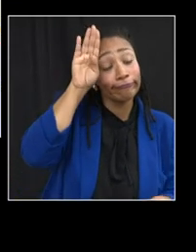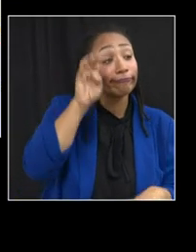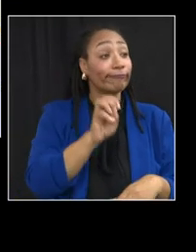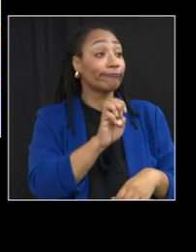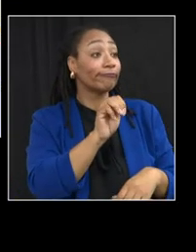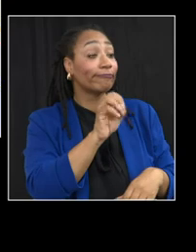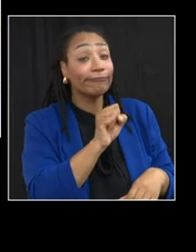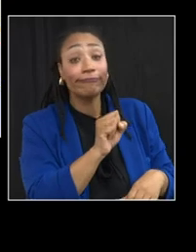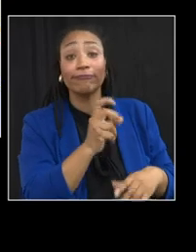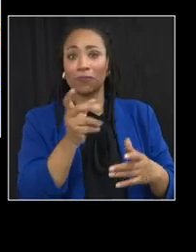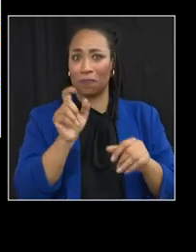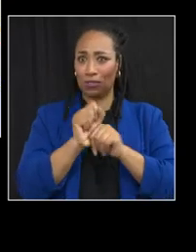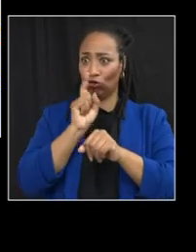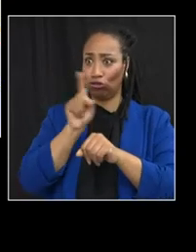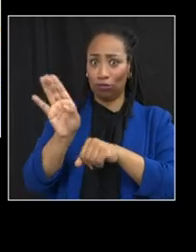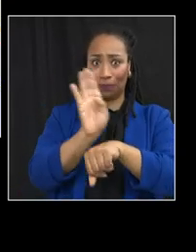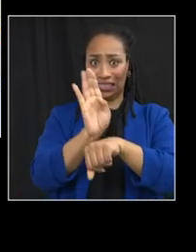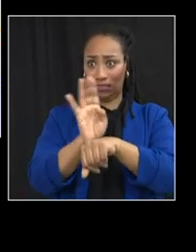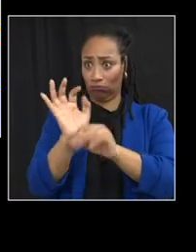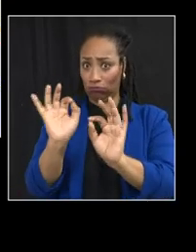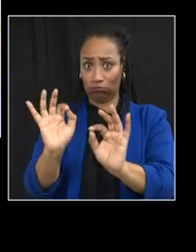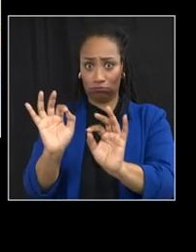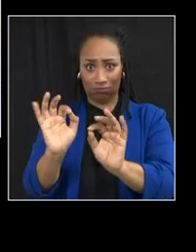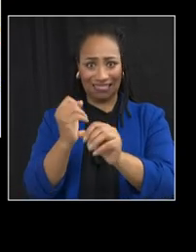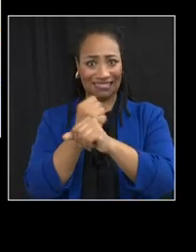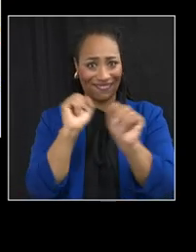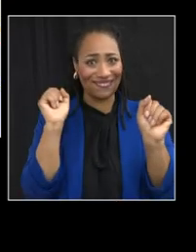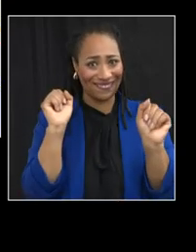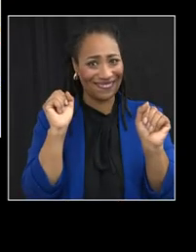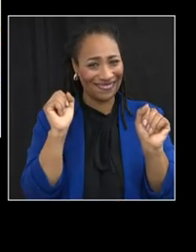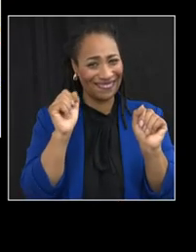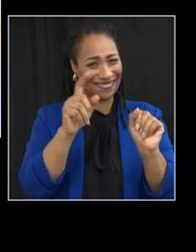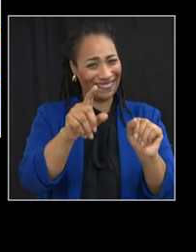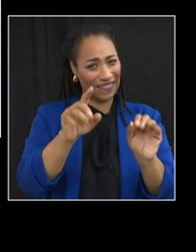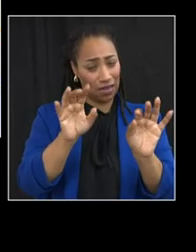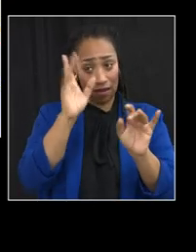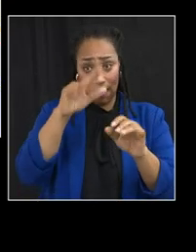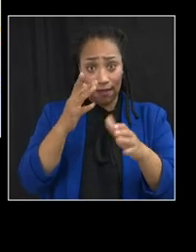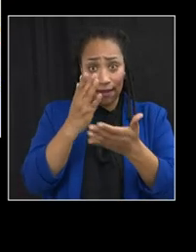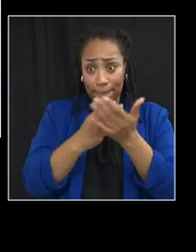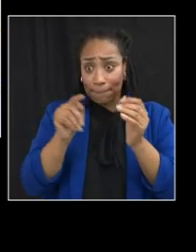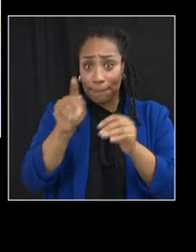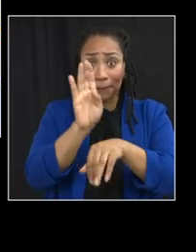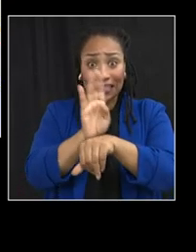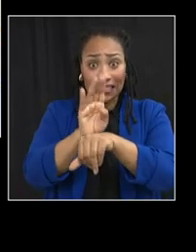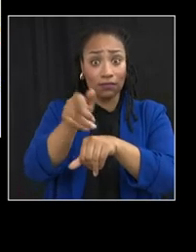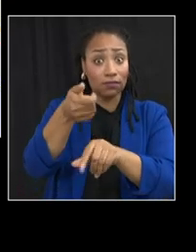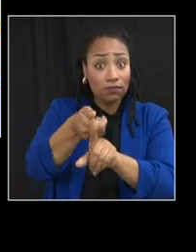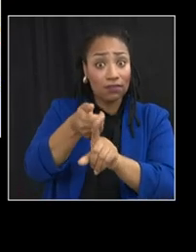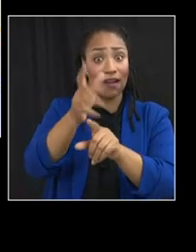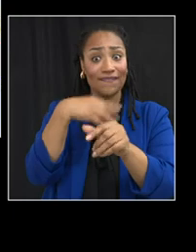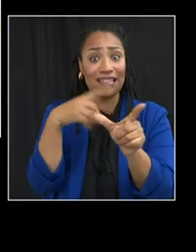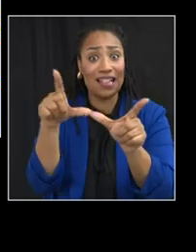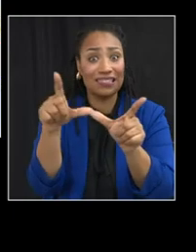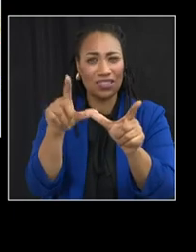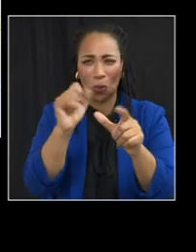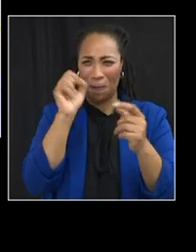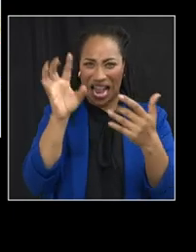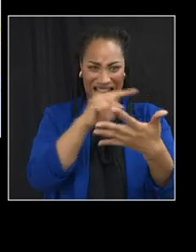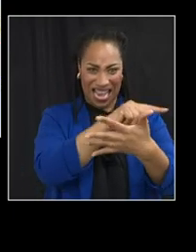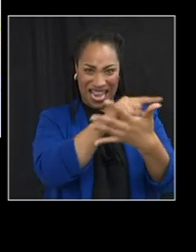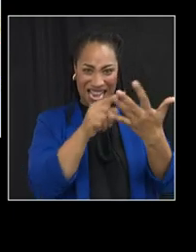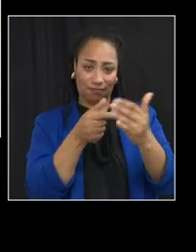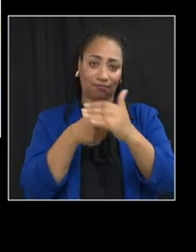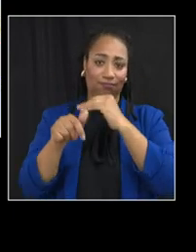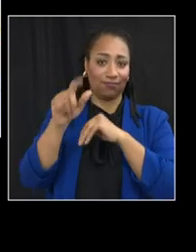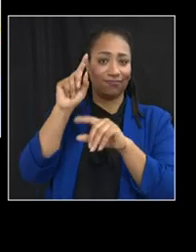safe businesses and that businesses are licensed appropriately. So we have to maintain our